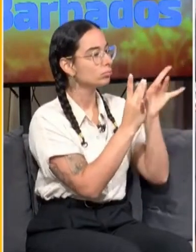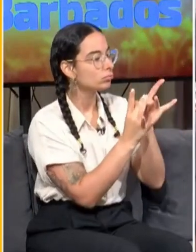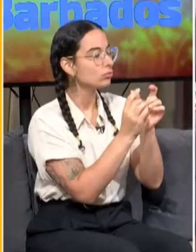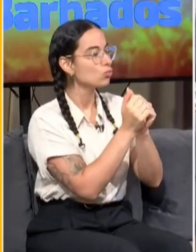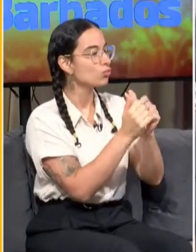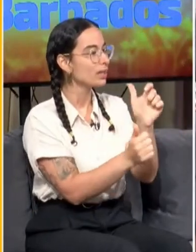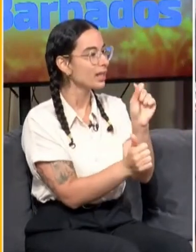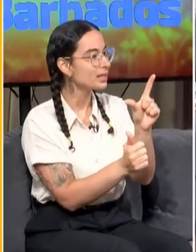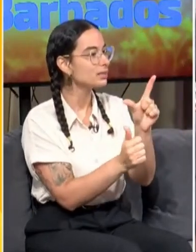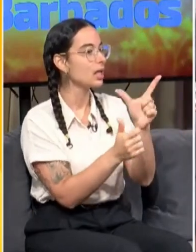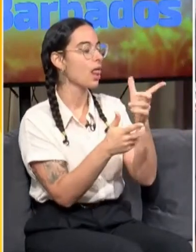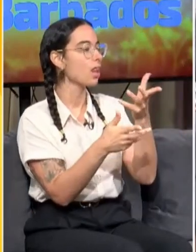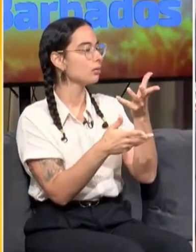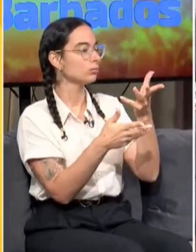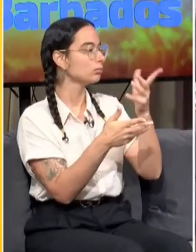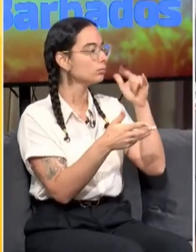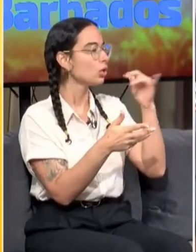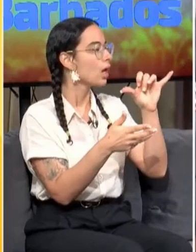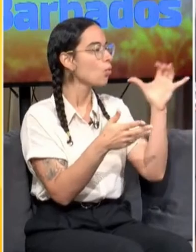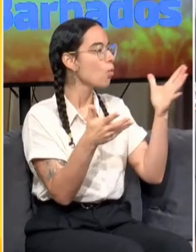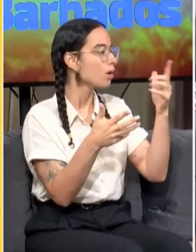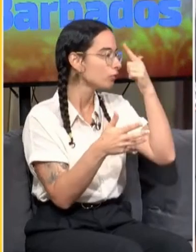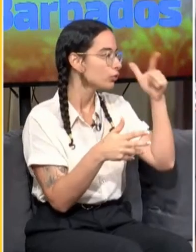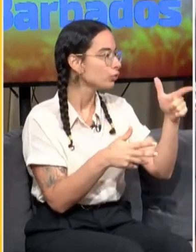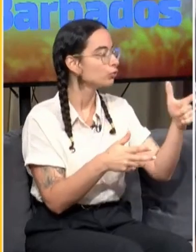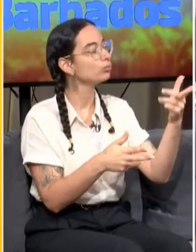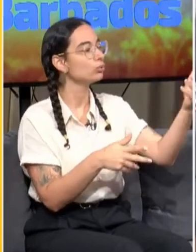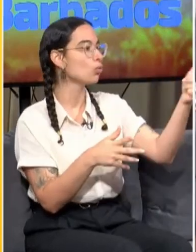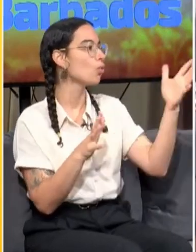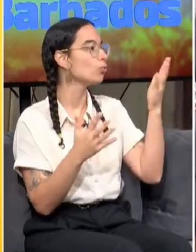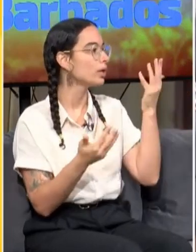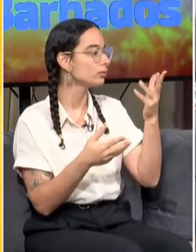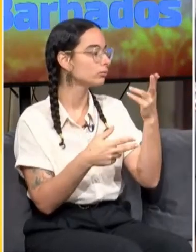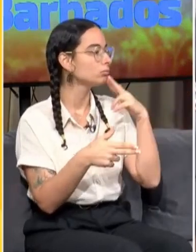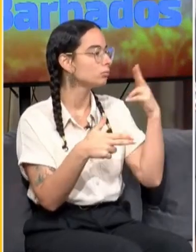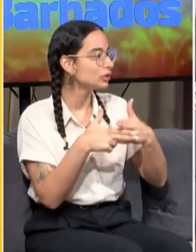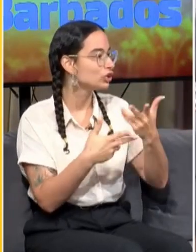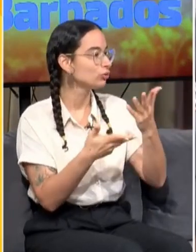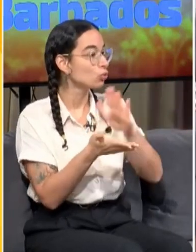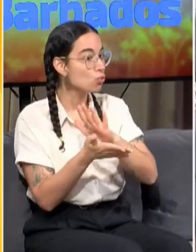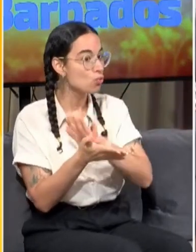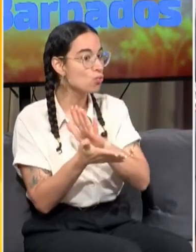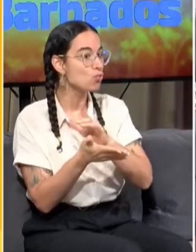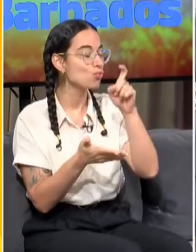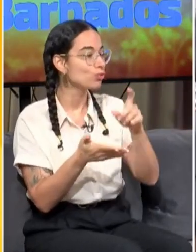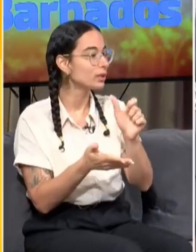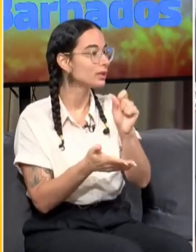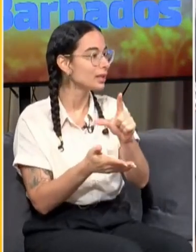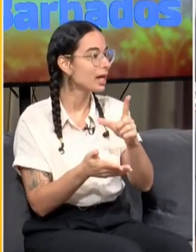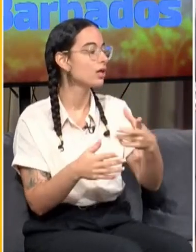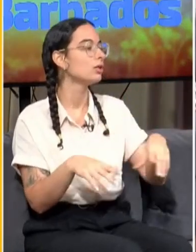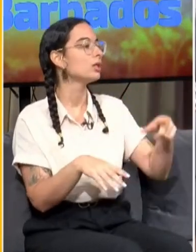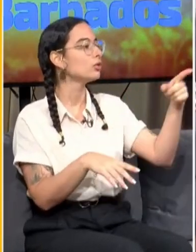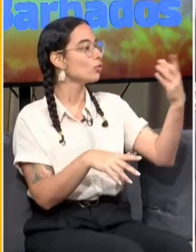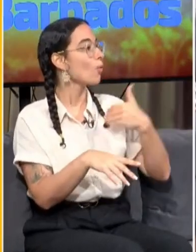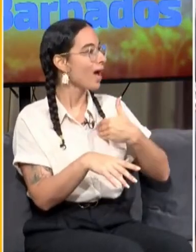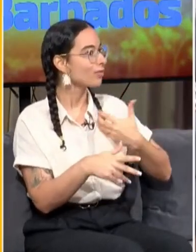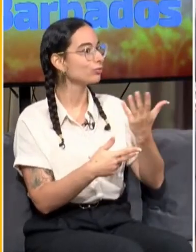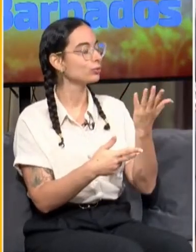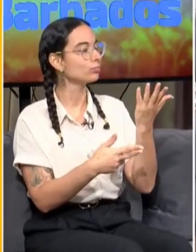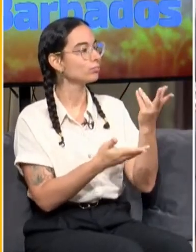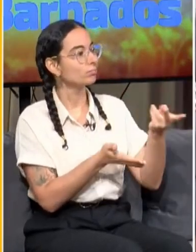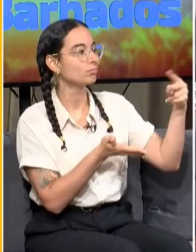but do you feel like you've been getting that platform that you need to be able to truly share with the requisite